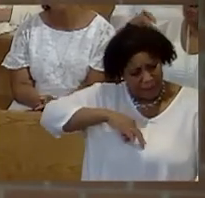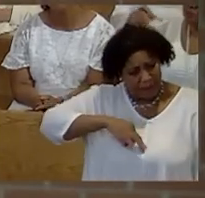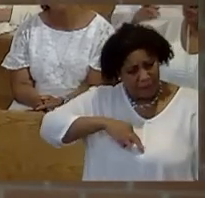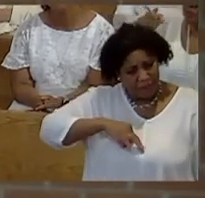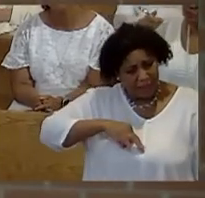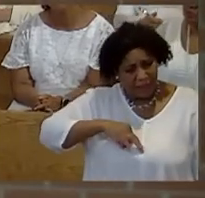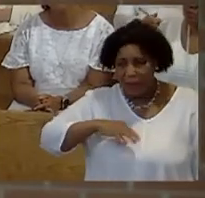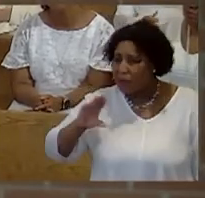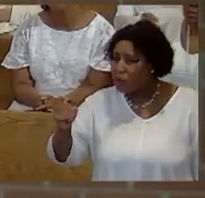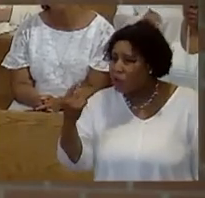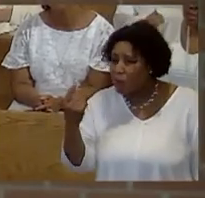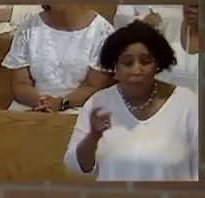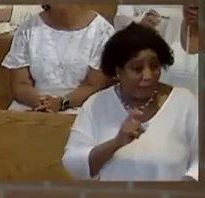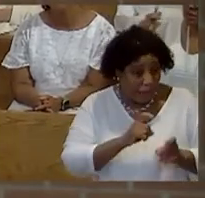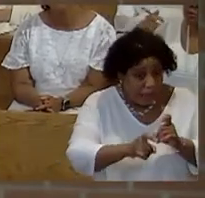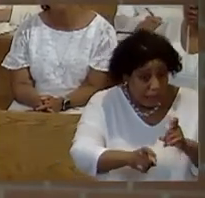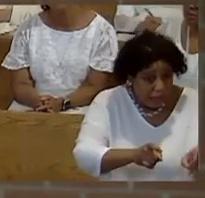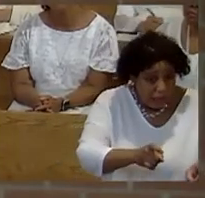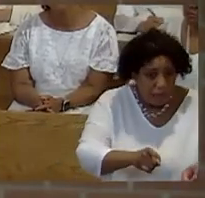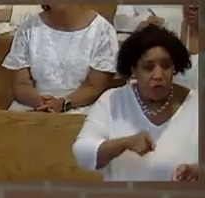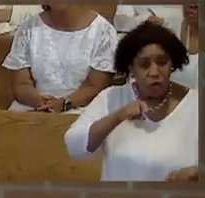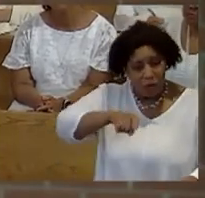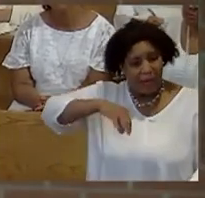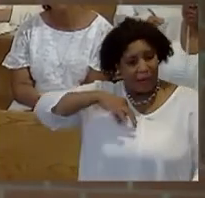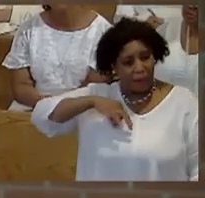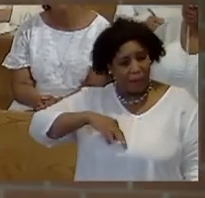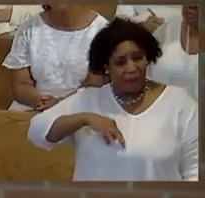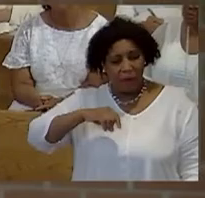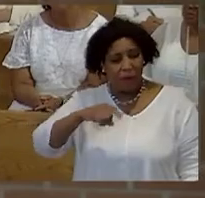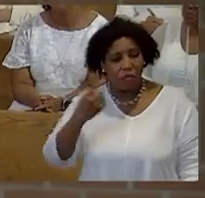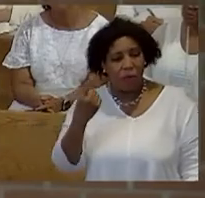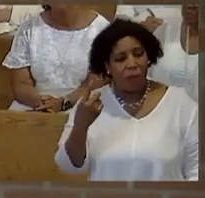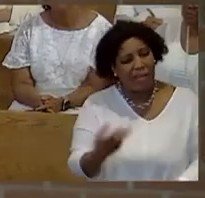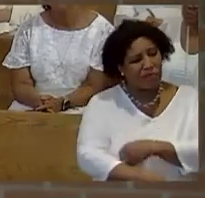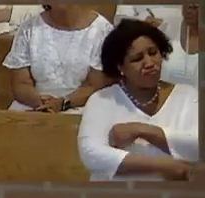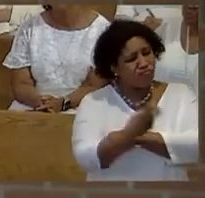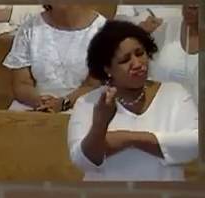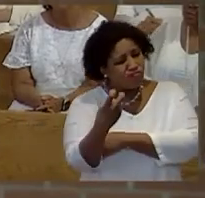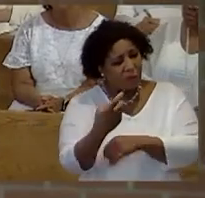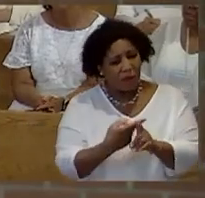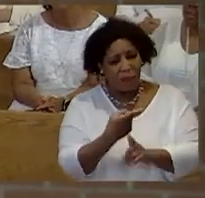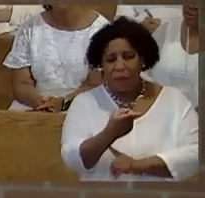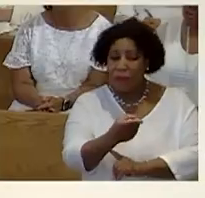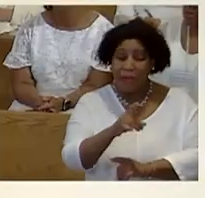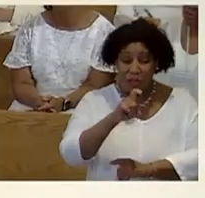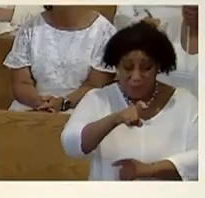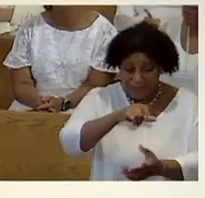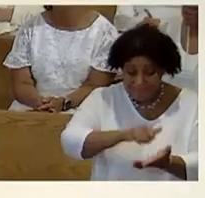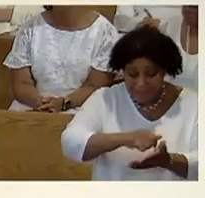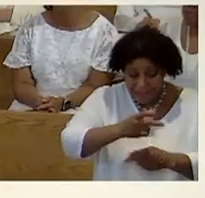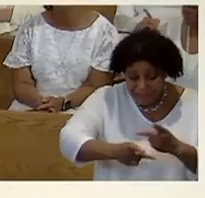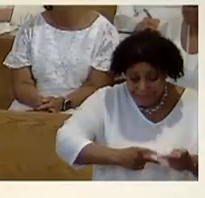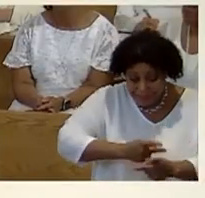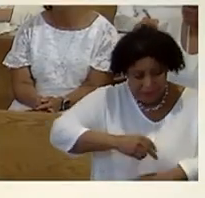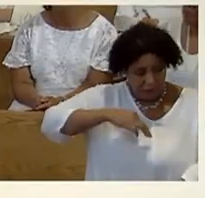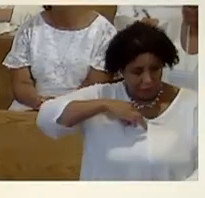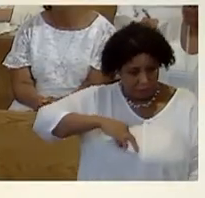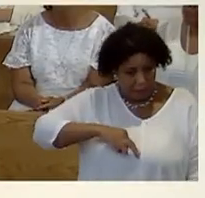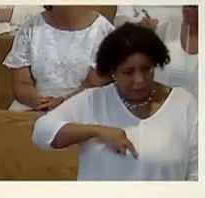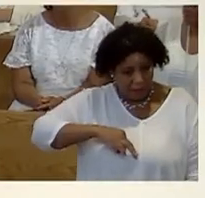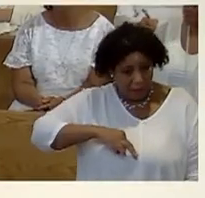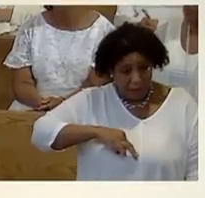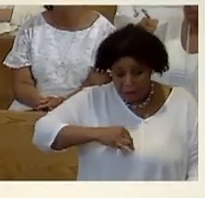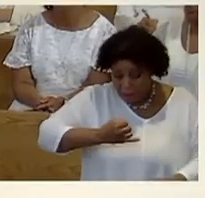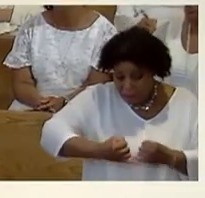no man can give. You need a benefit that no one can ever take away from you. You need a benefit so when you close